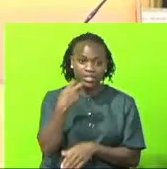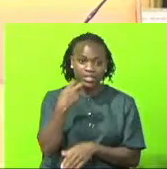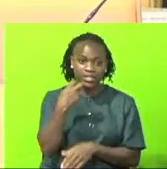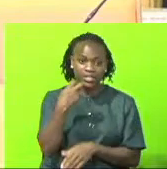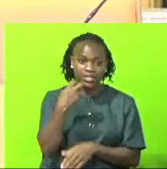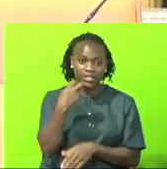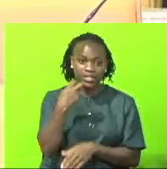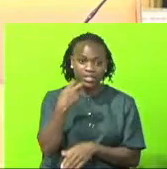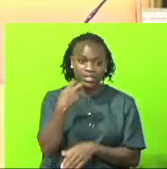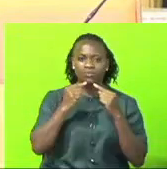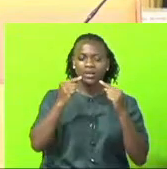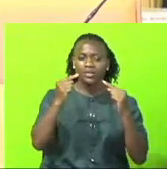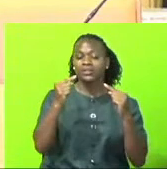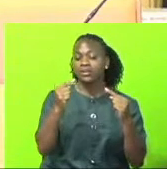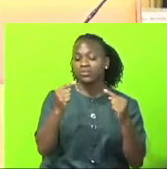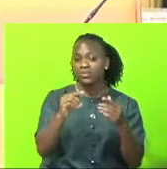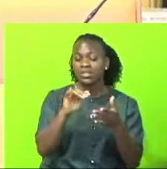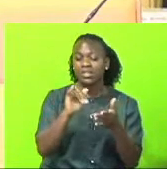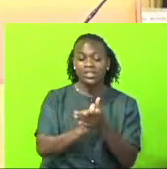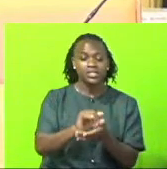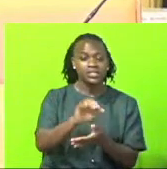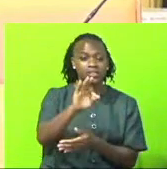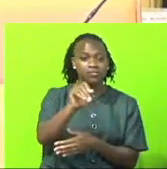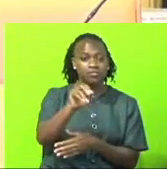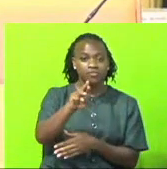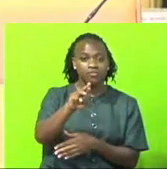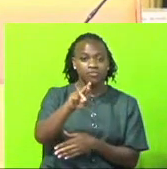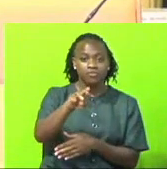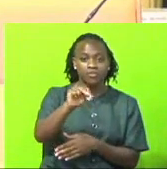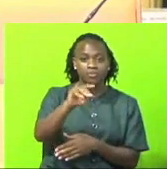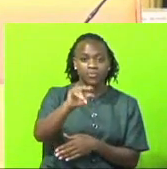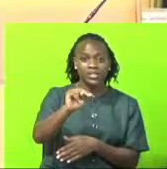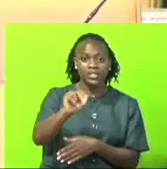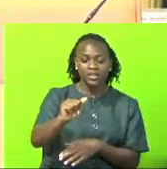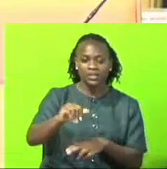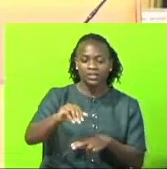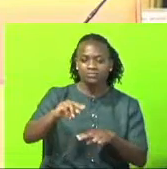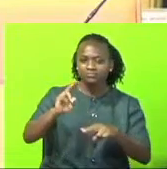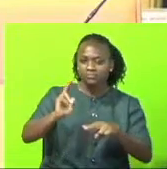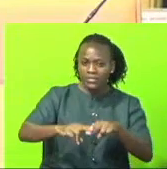to declare the Formina seat in Parliament vacant.